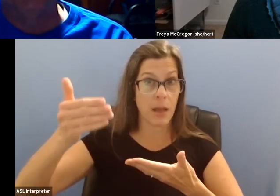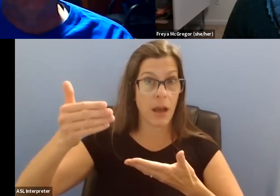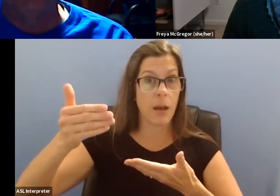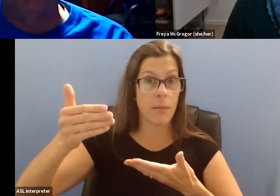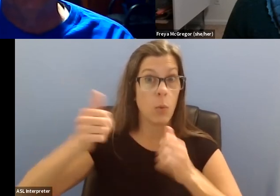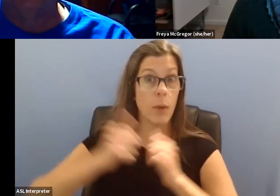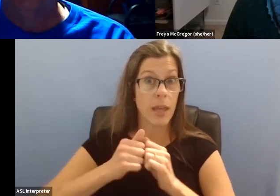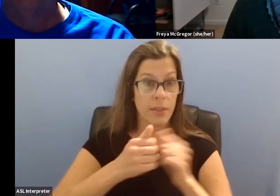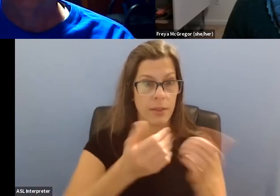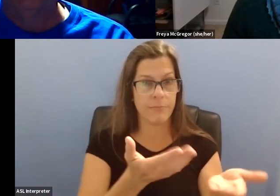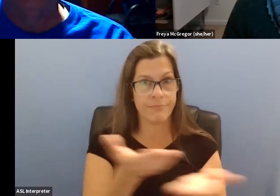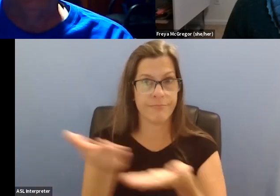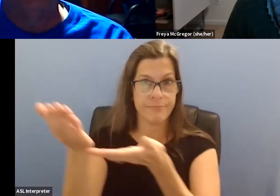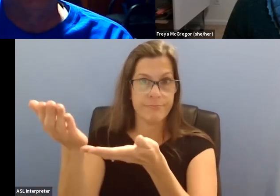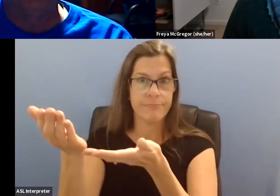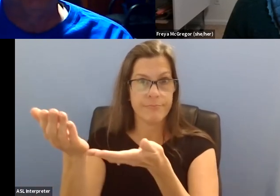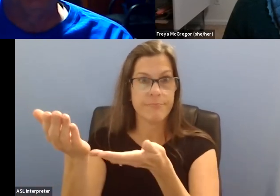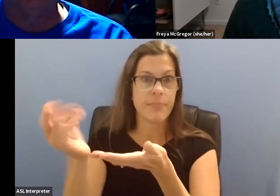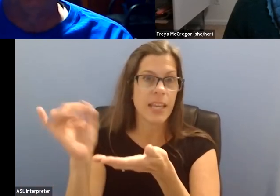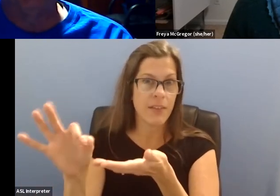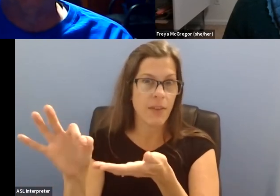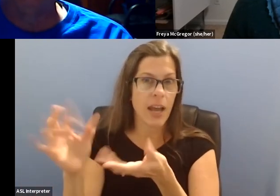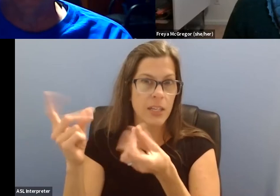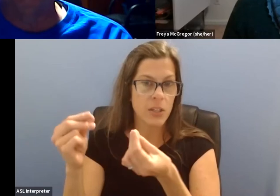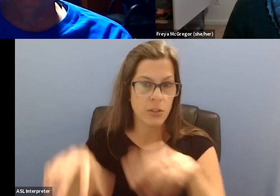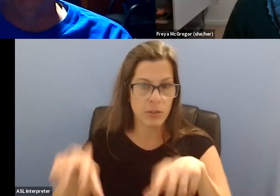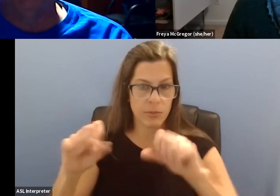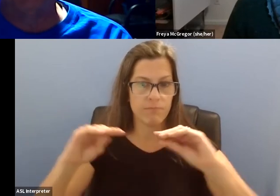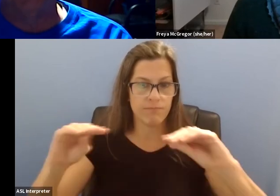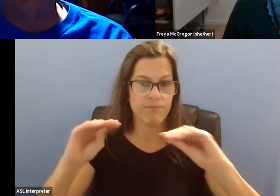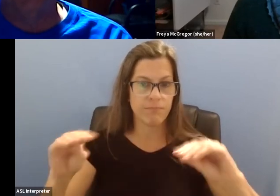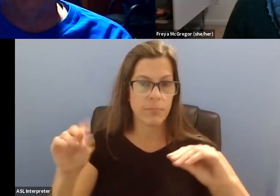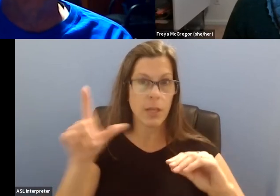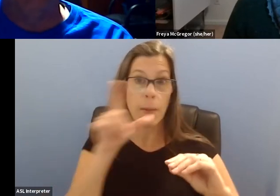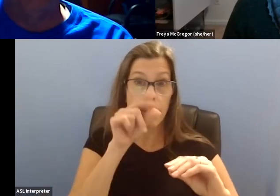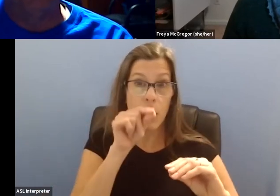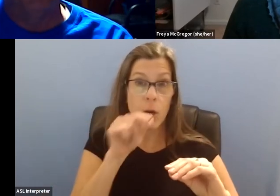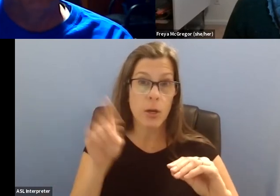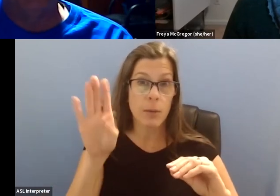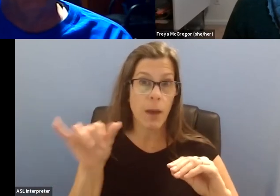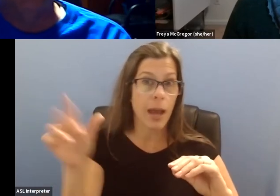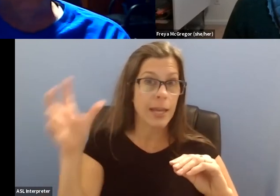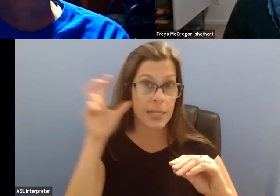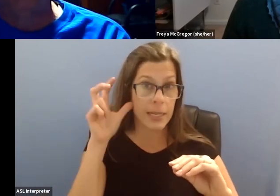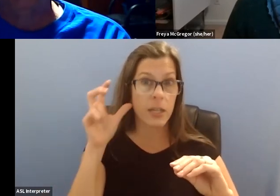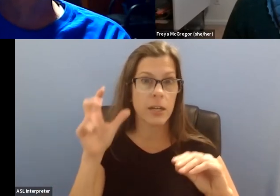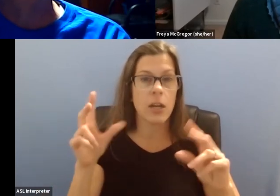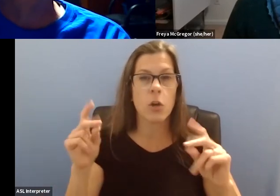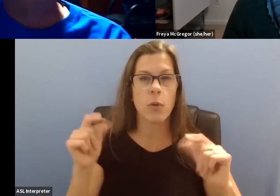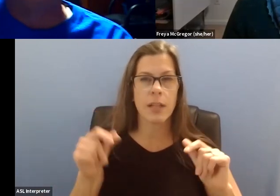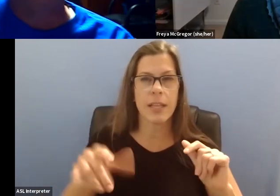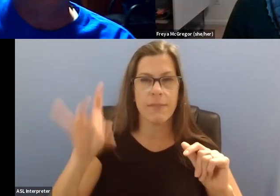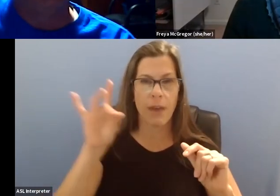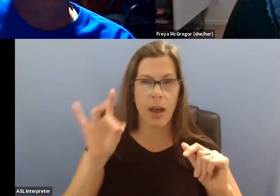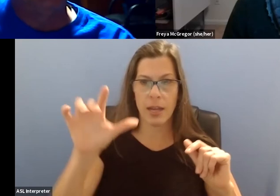do a birding, uh, by ear demonstration so that I can quickly find sounds and I have them alphabetized. So I can use